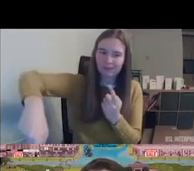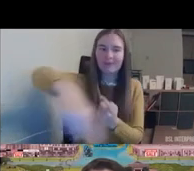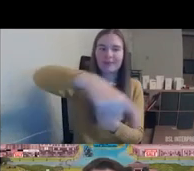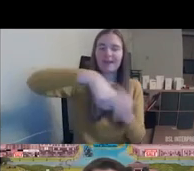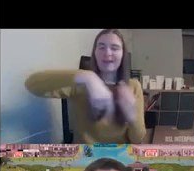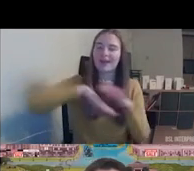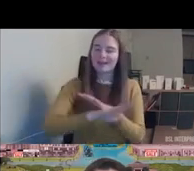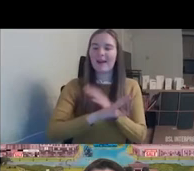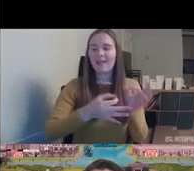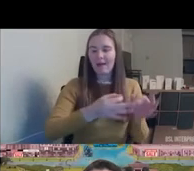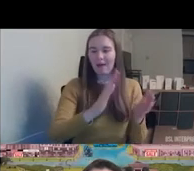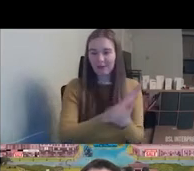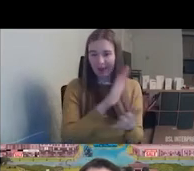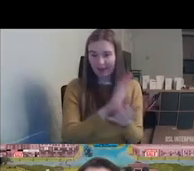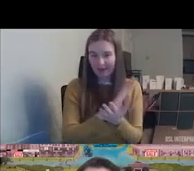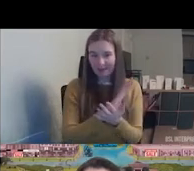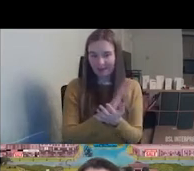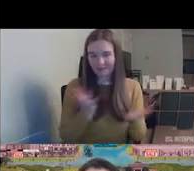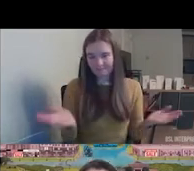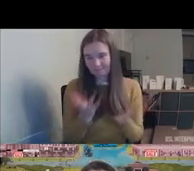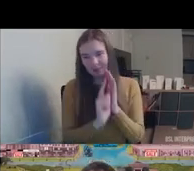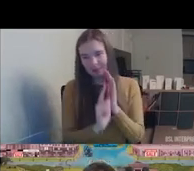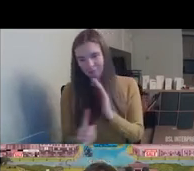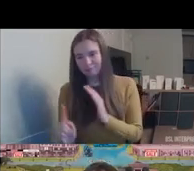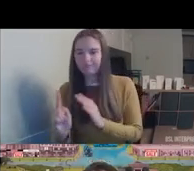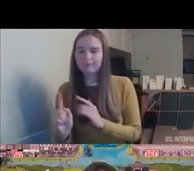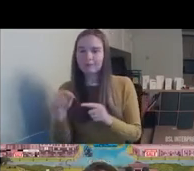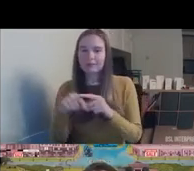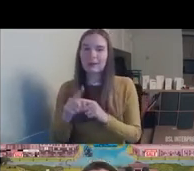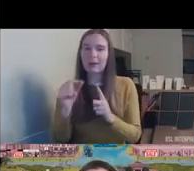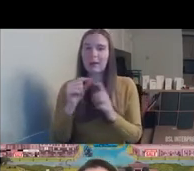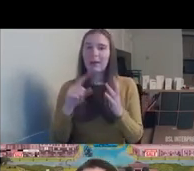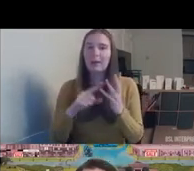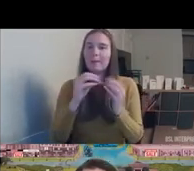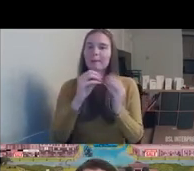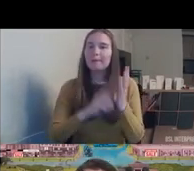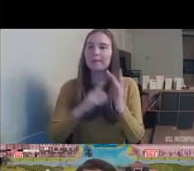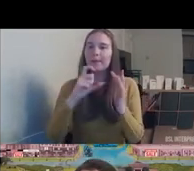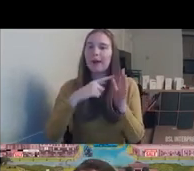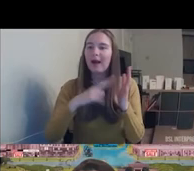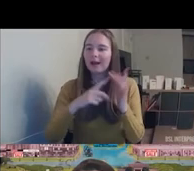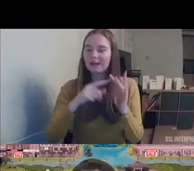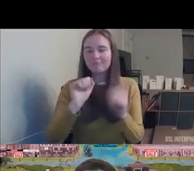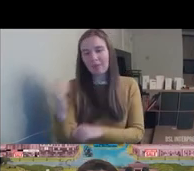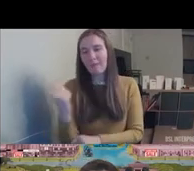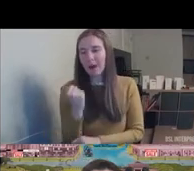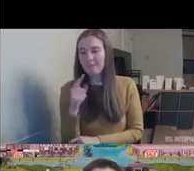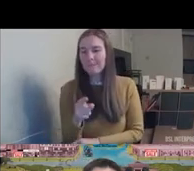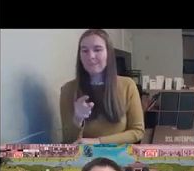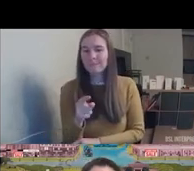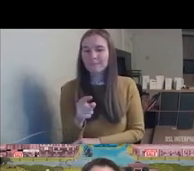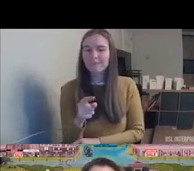And so you're ushered on and you find yourself in Publicani, which is the pub. And this is designed by a collective called The Decorators.